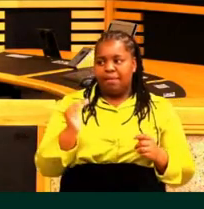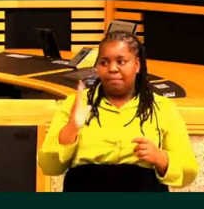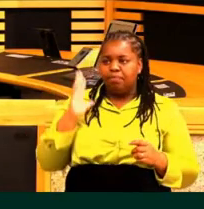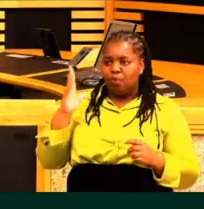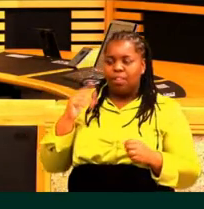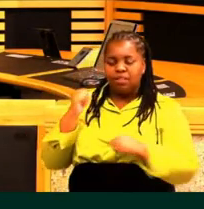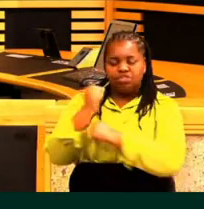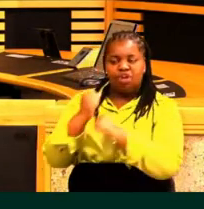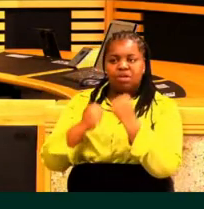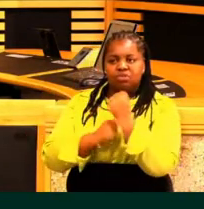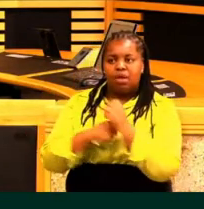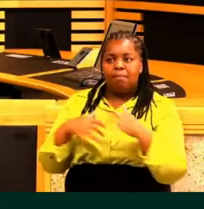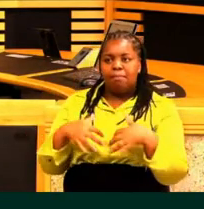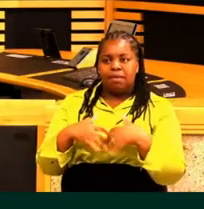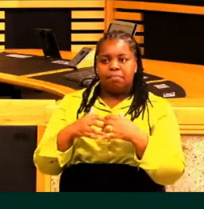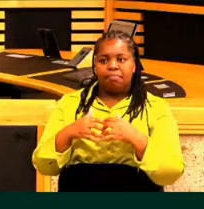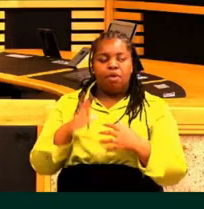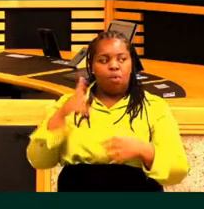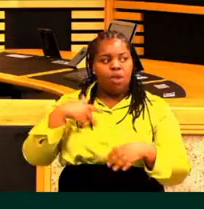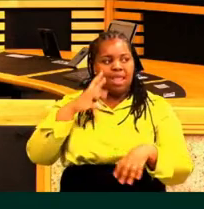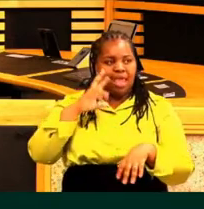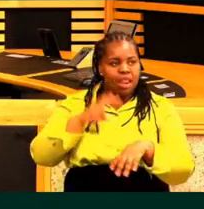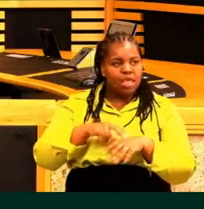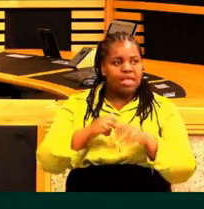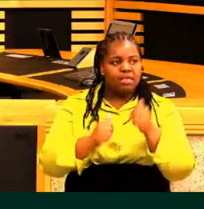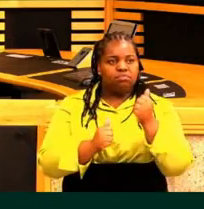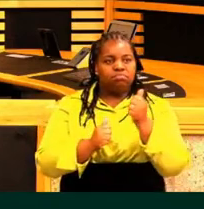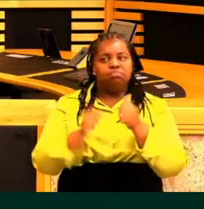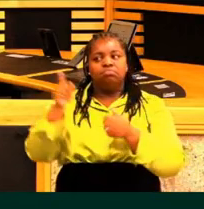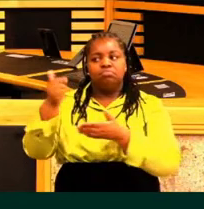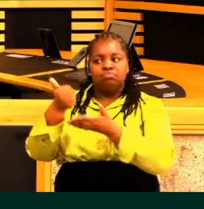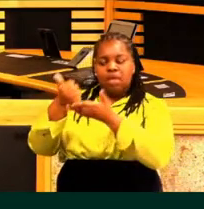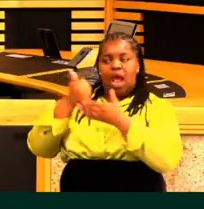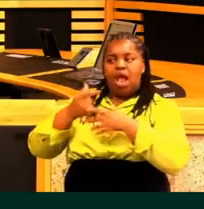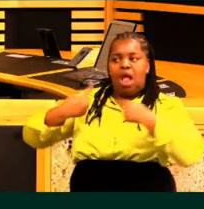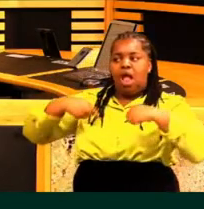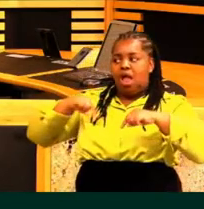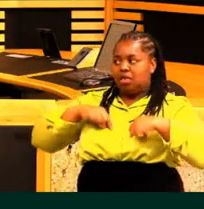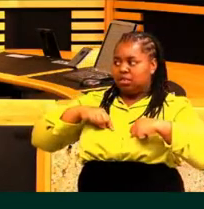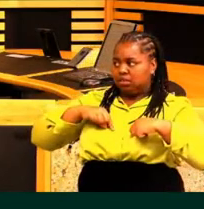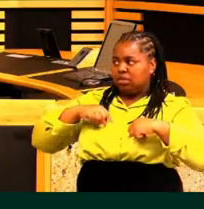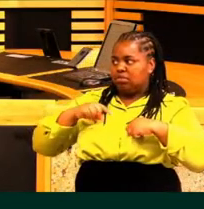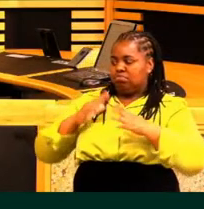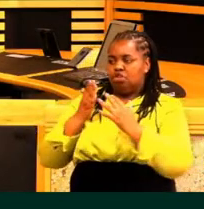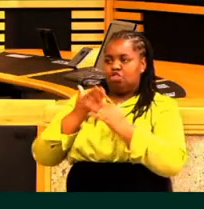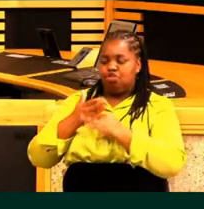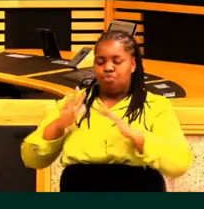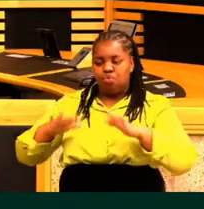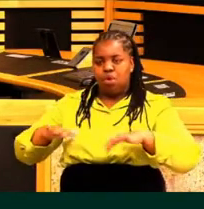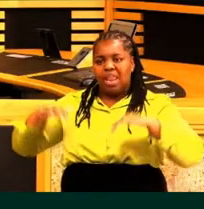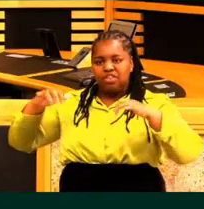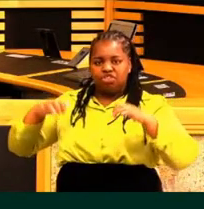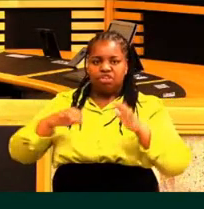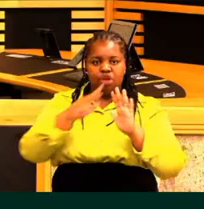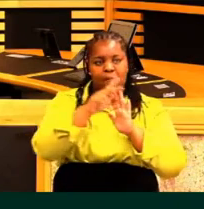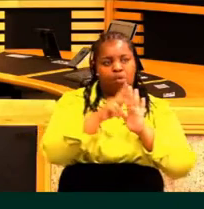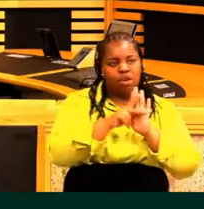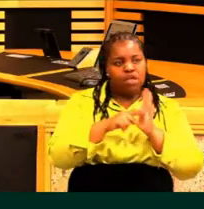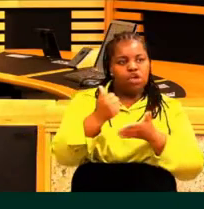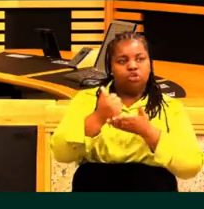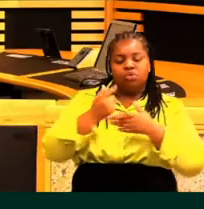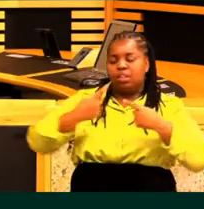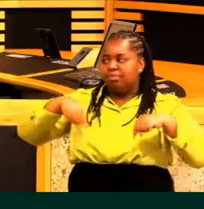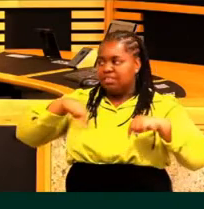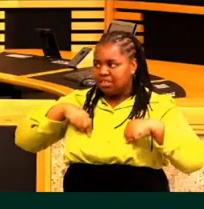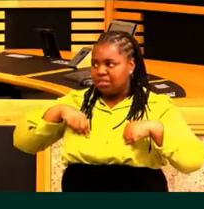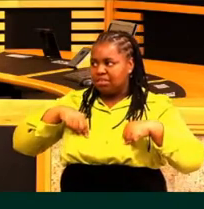be structural meaning we will need the assistance of this house via legislature and policy to assist us in a few things right